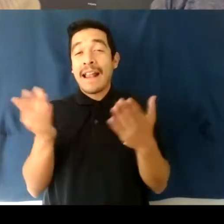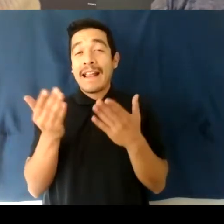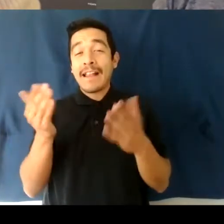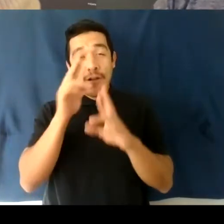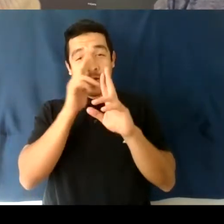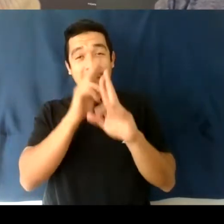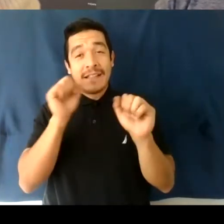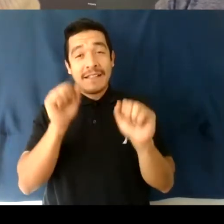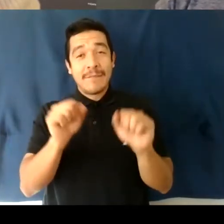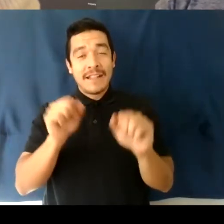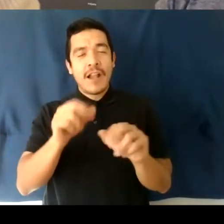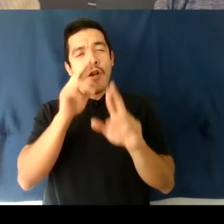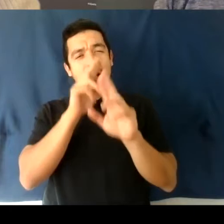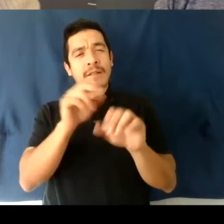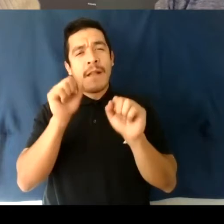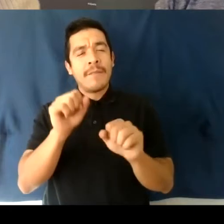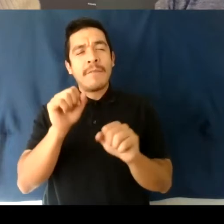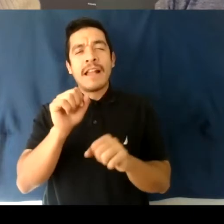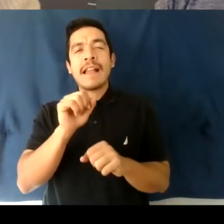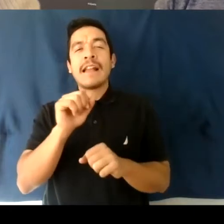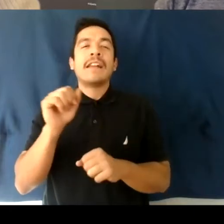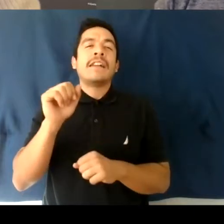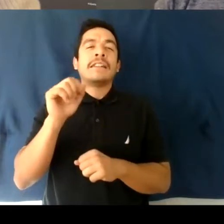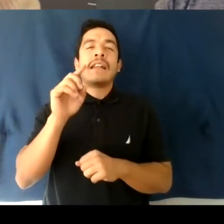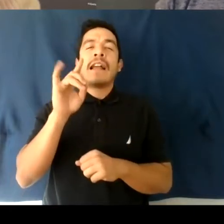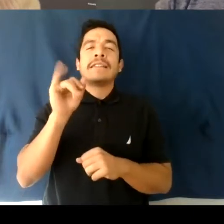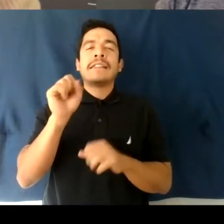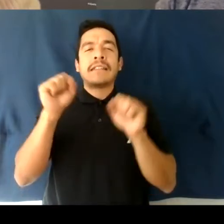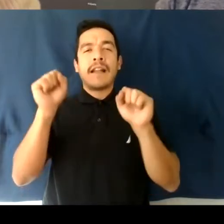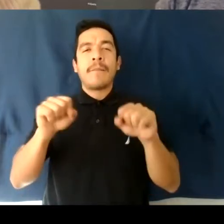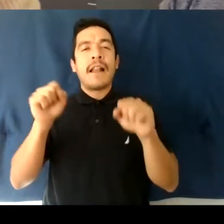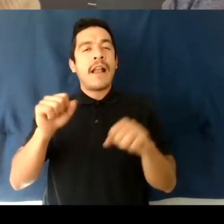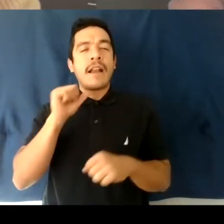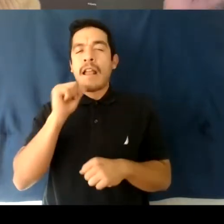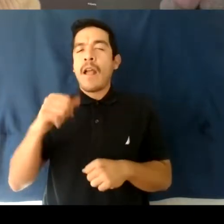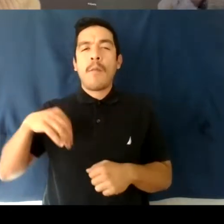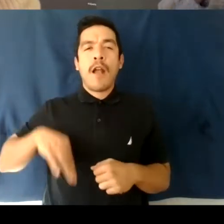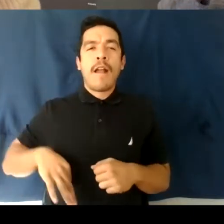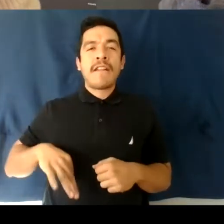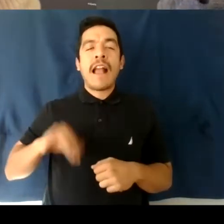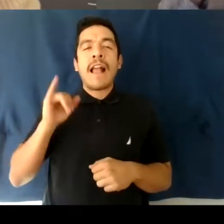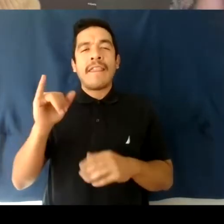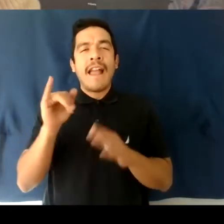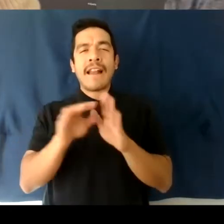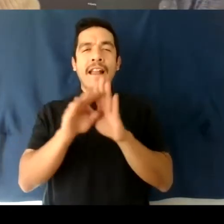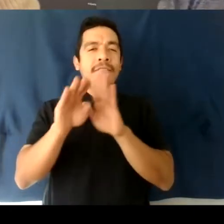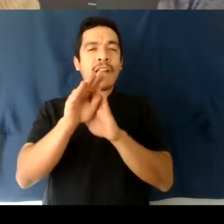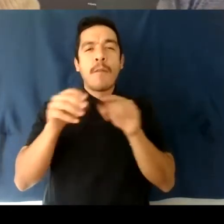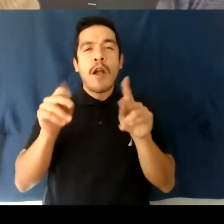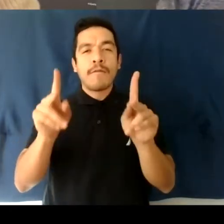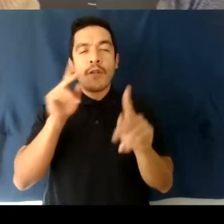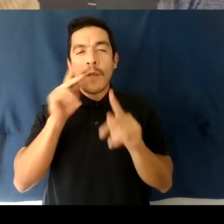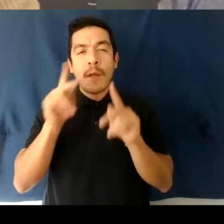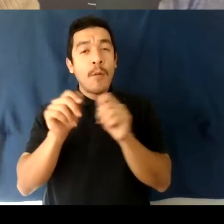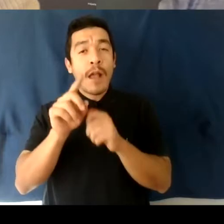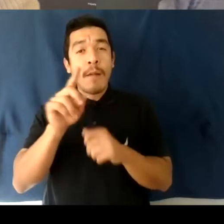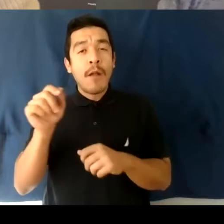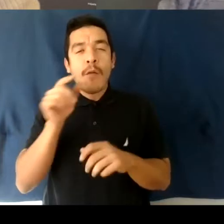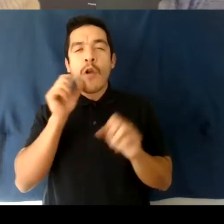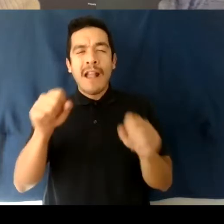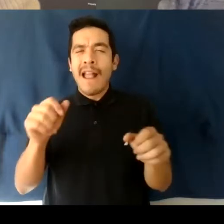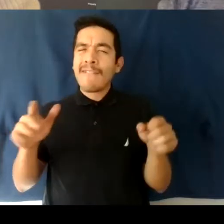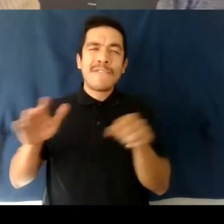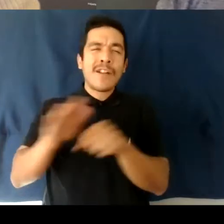And Respectability is a disability nonprofit that fights stigmas and advances opportunities so that people with disabilities can